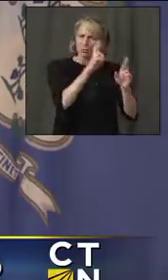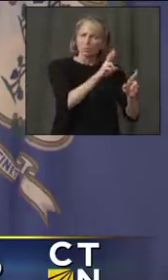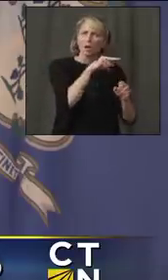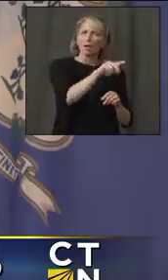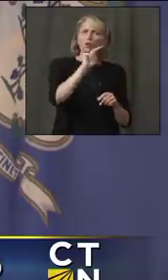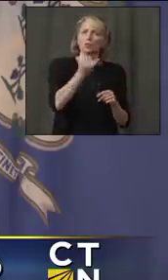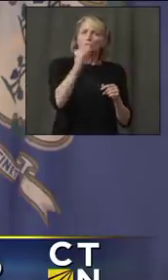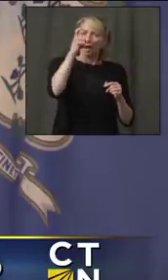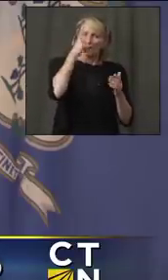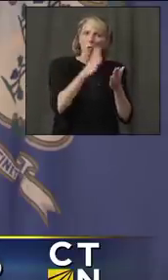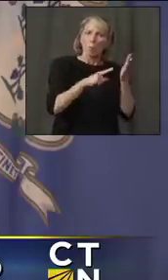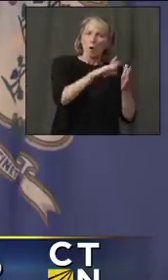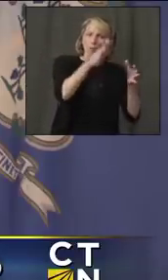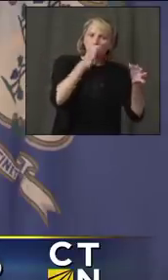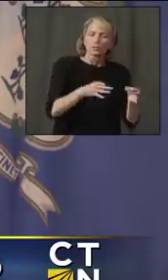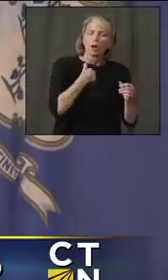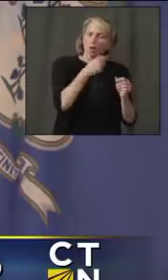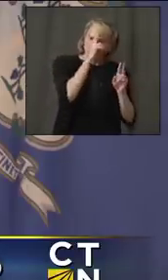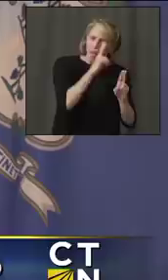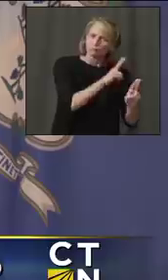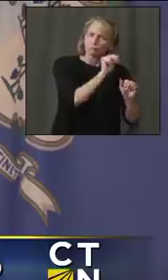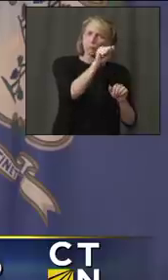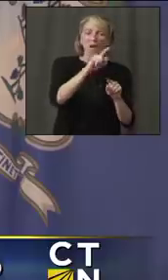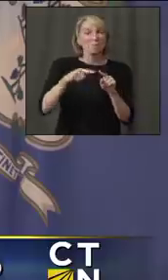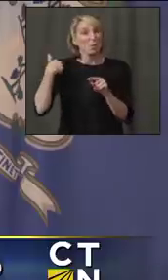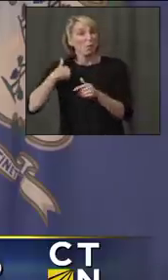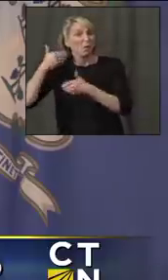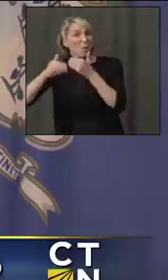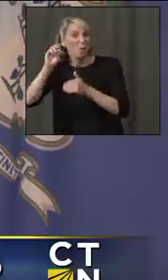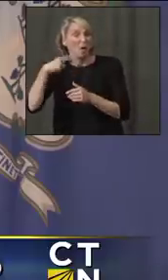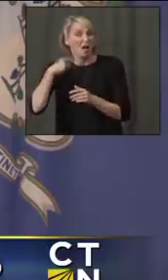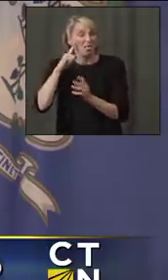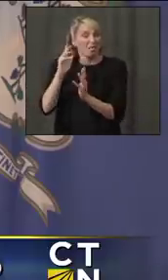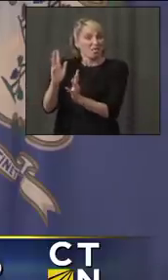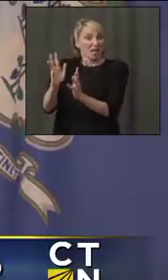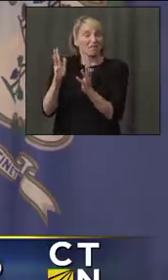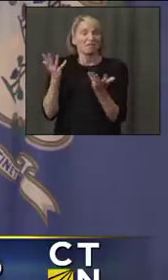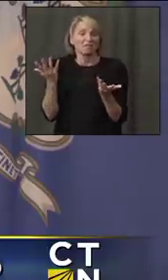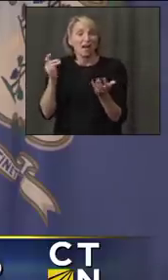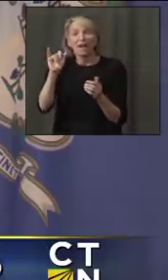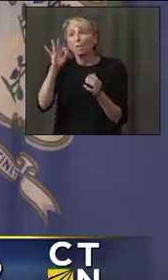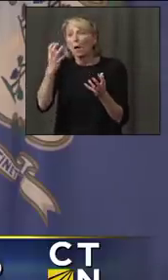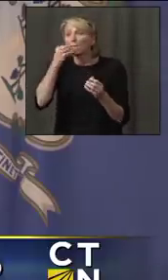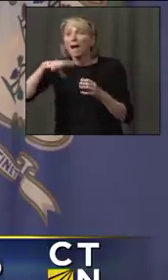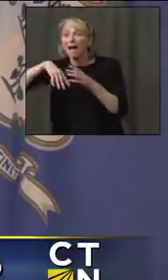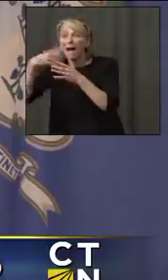And with the raises going into effect around the state July 1st,